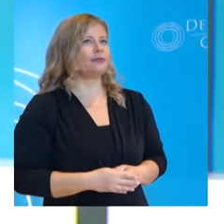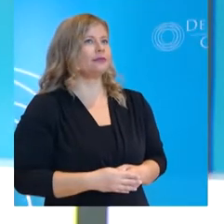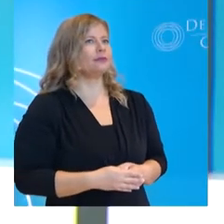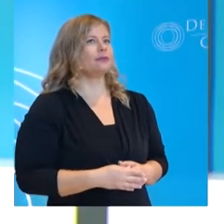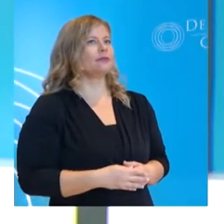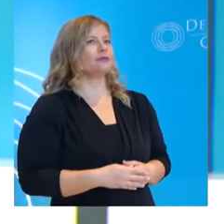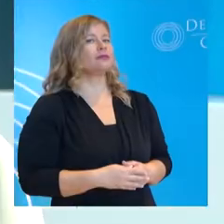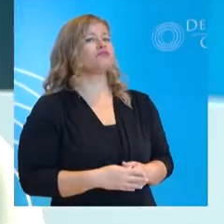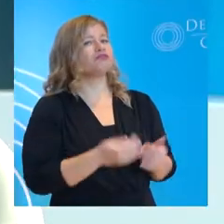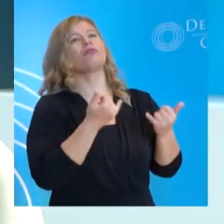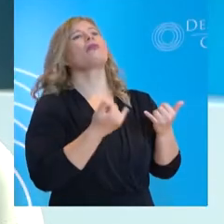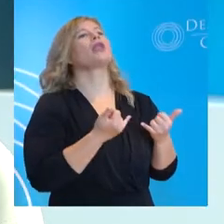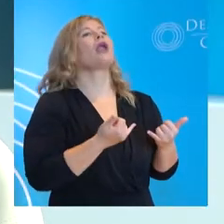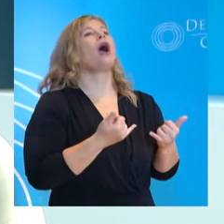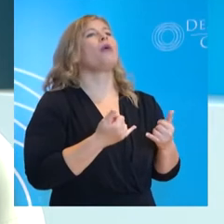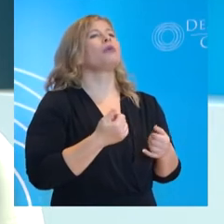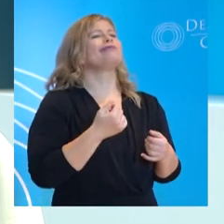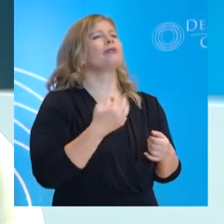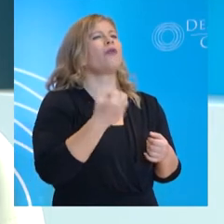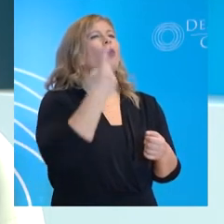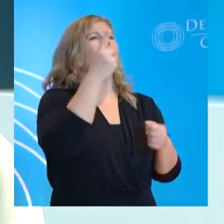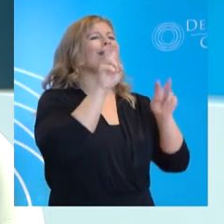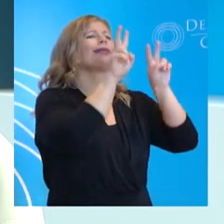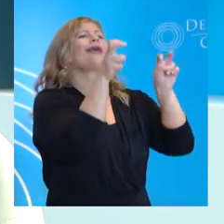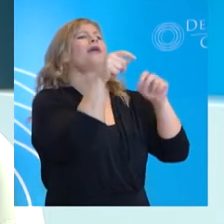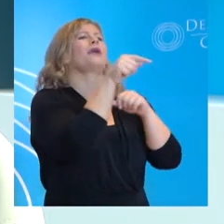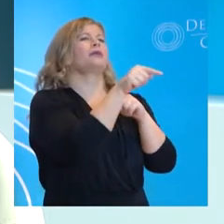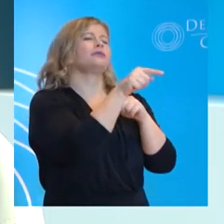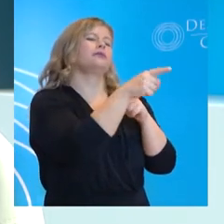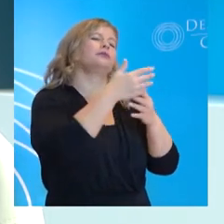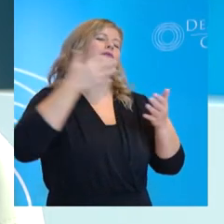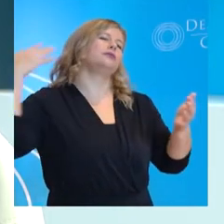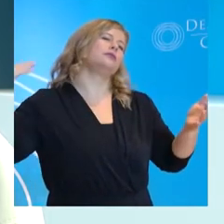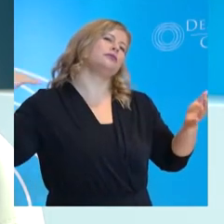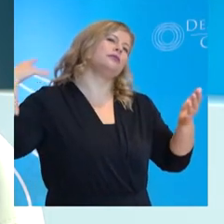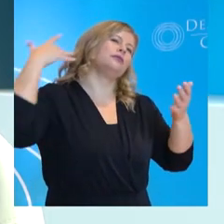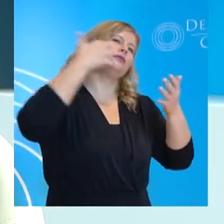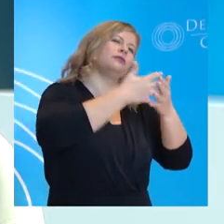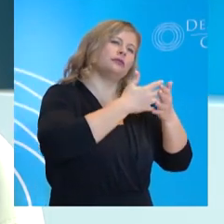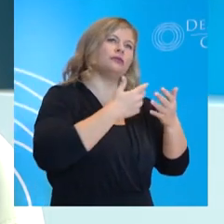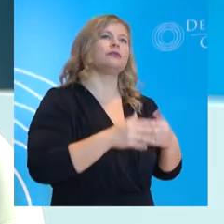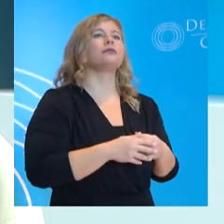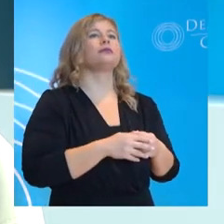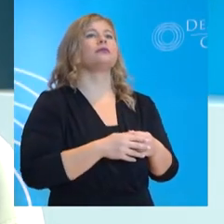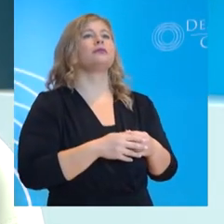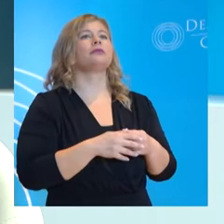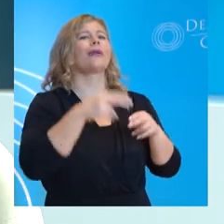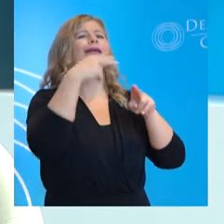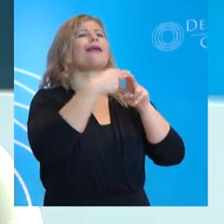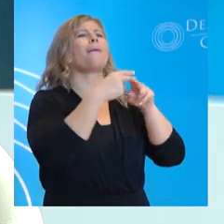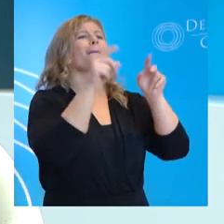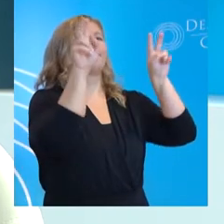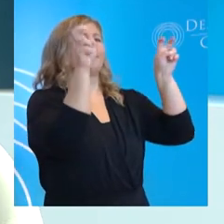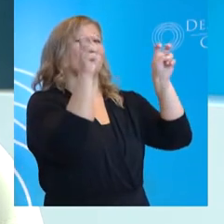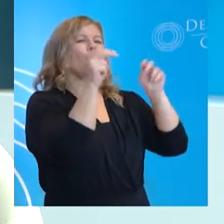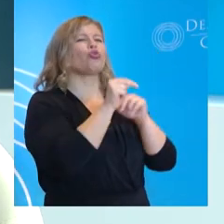mm-hmm. for historical reasons. Do you support Bulgaria in its resistance to allowing accession to